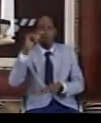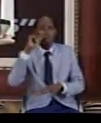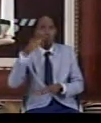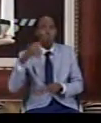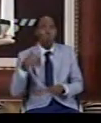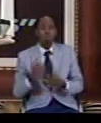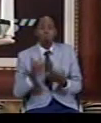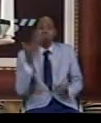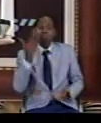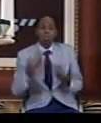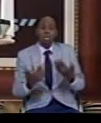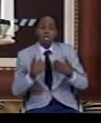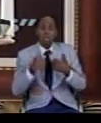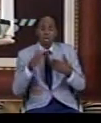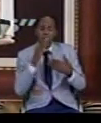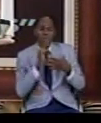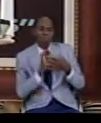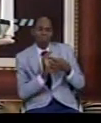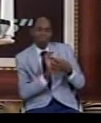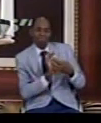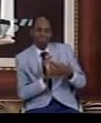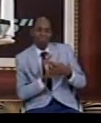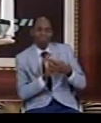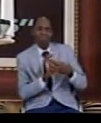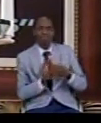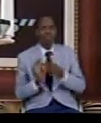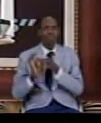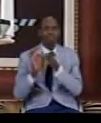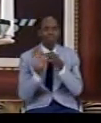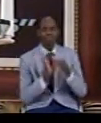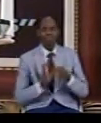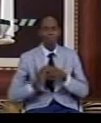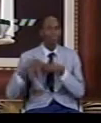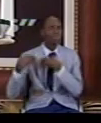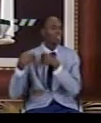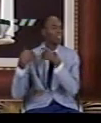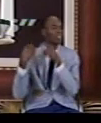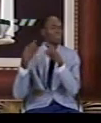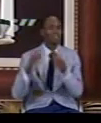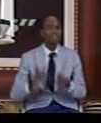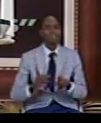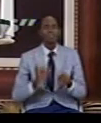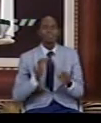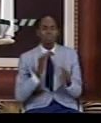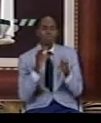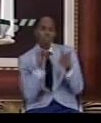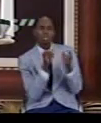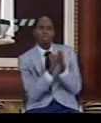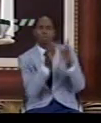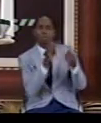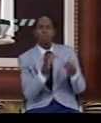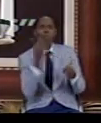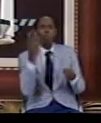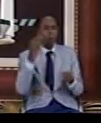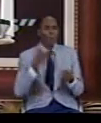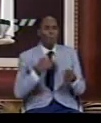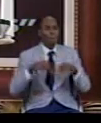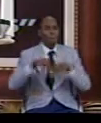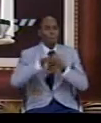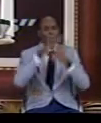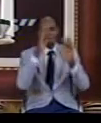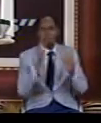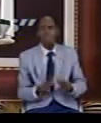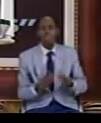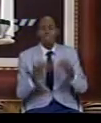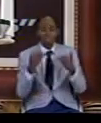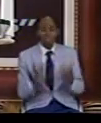close. We might have been together. It might have been that master, he was my master. He was the one dominating me. Now